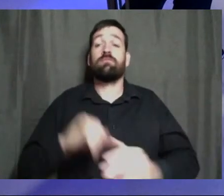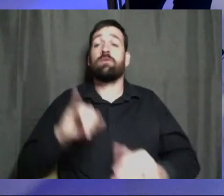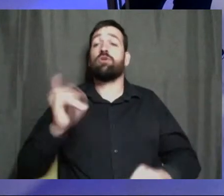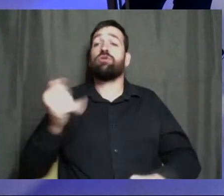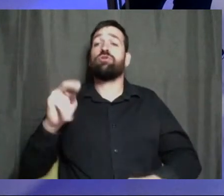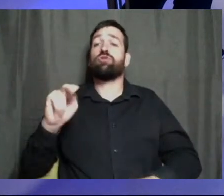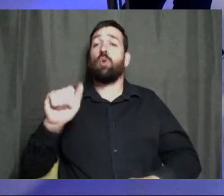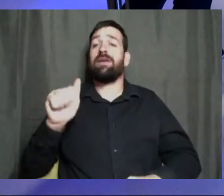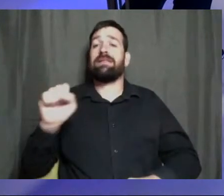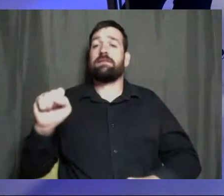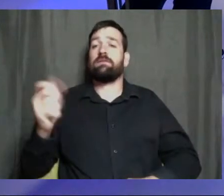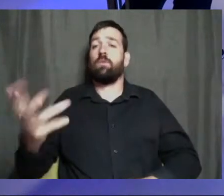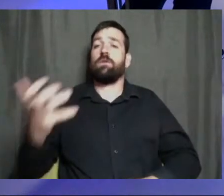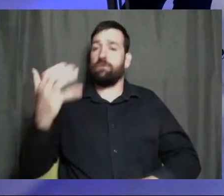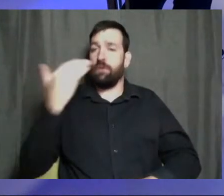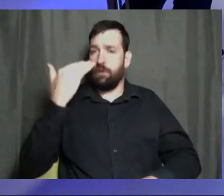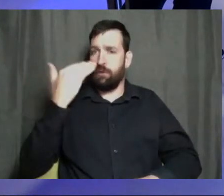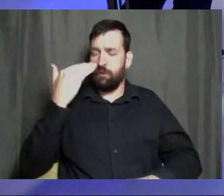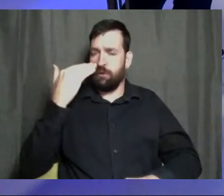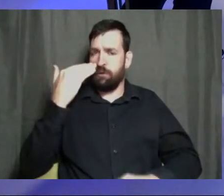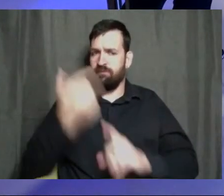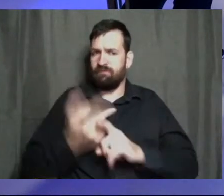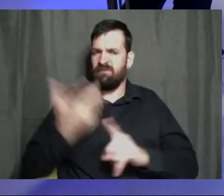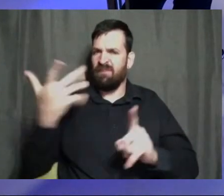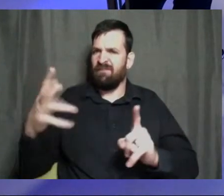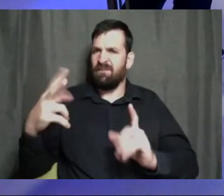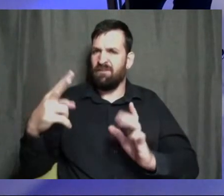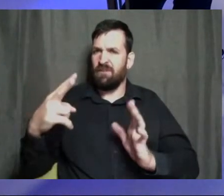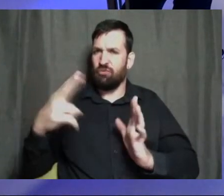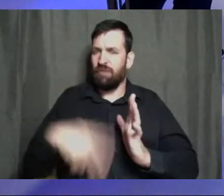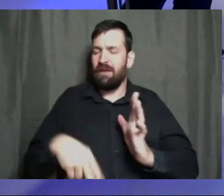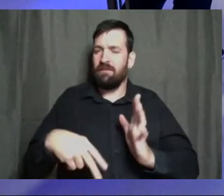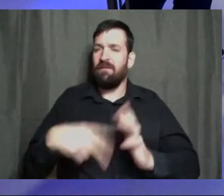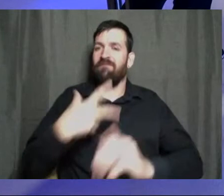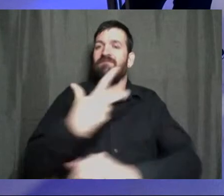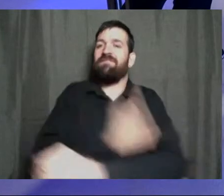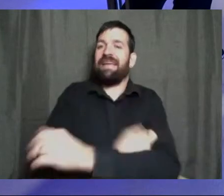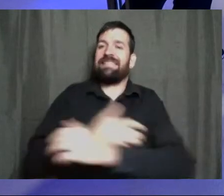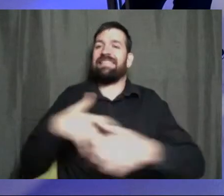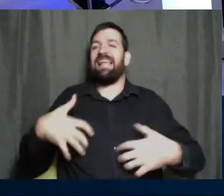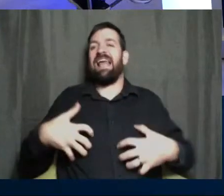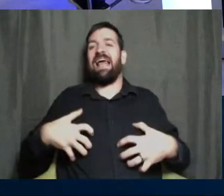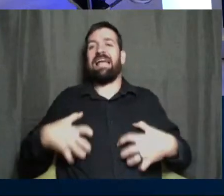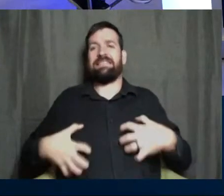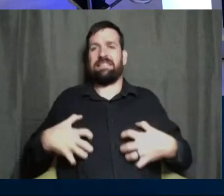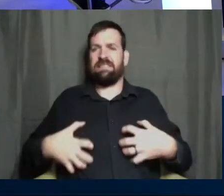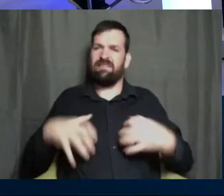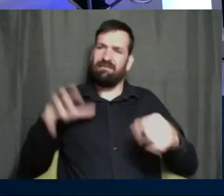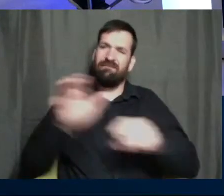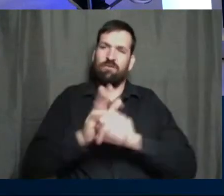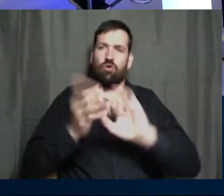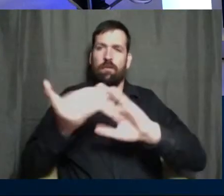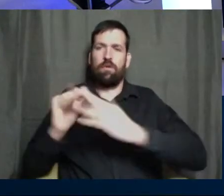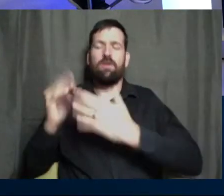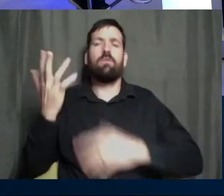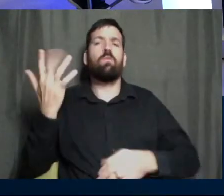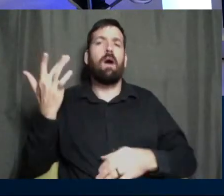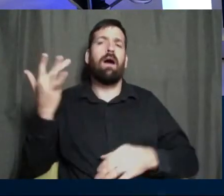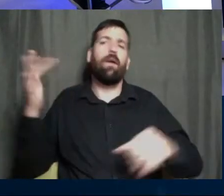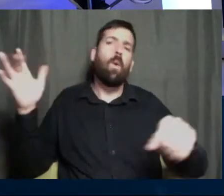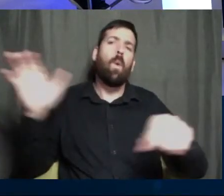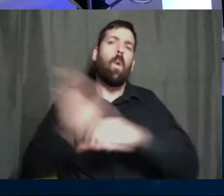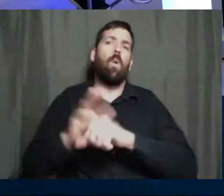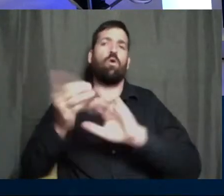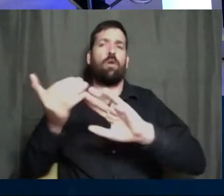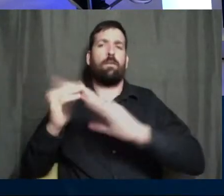know. I read vaccine hesitancy is often community-wide. Why is that? Why do we see pockets of whole communities that are